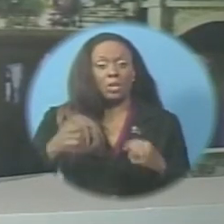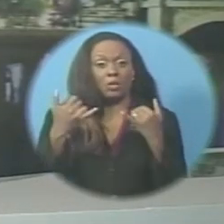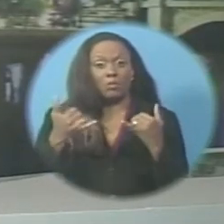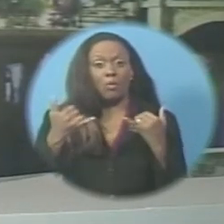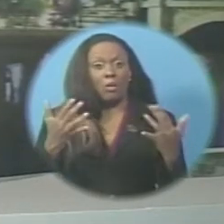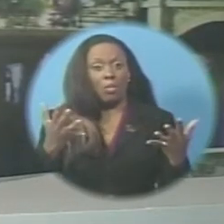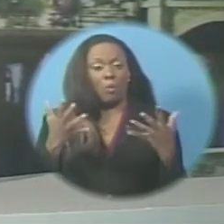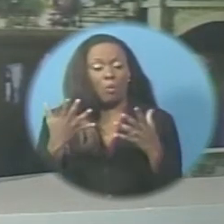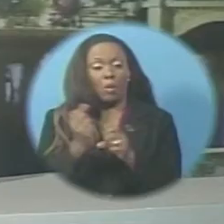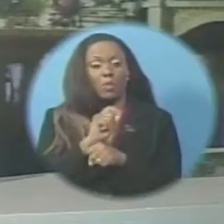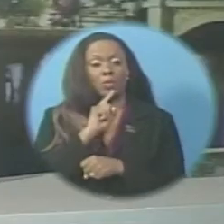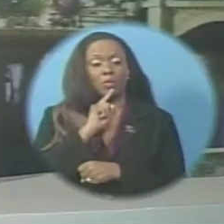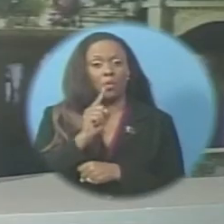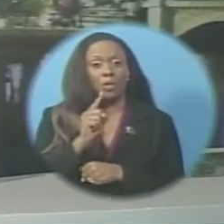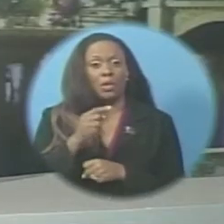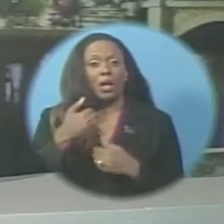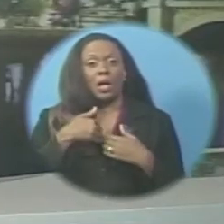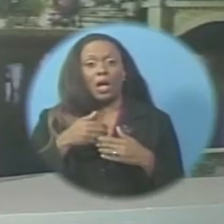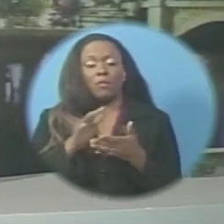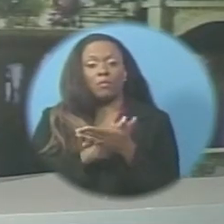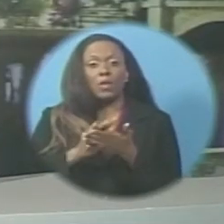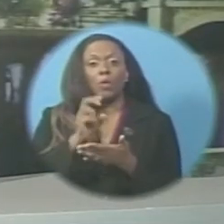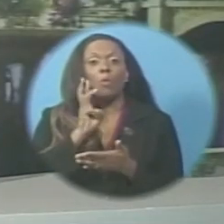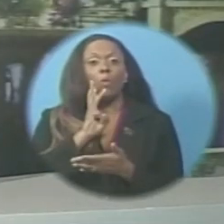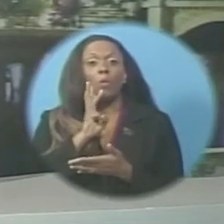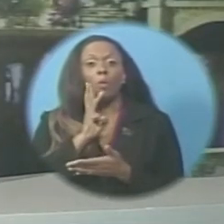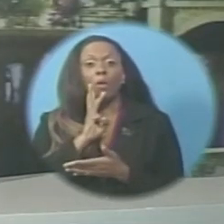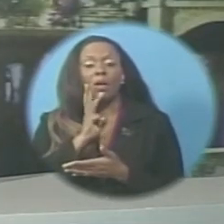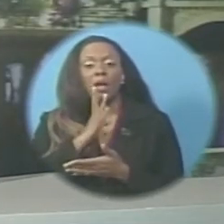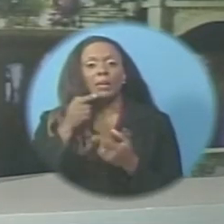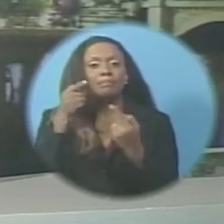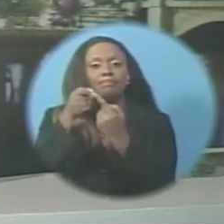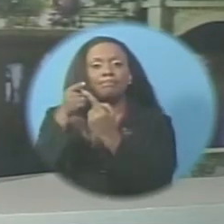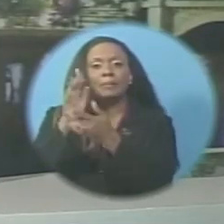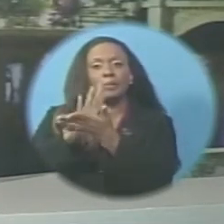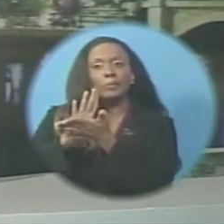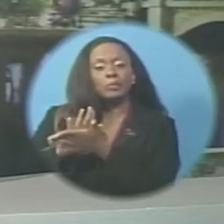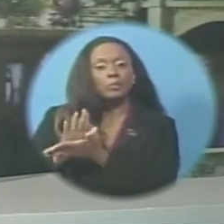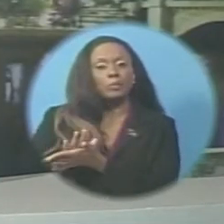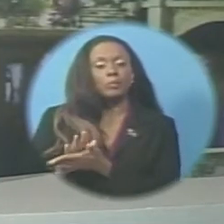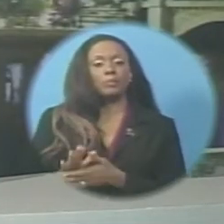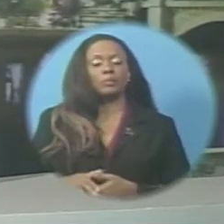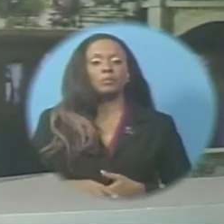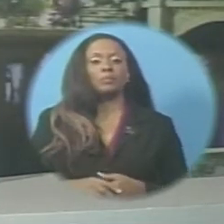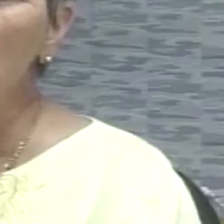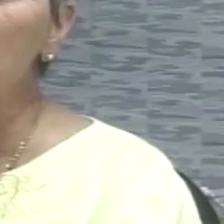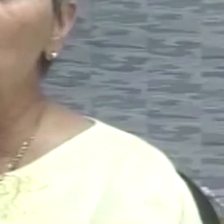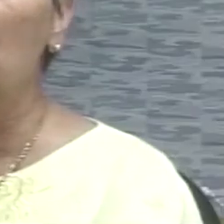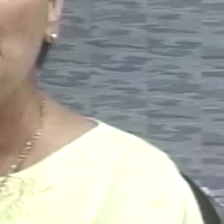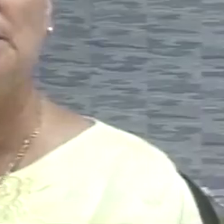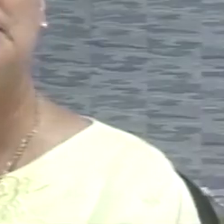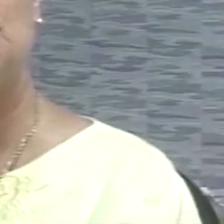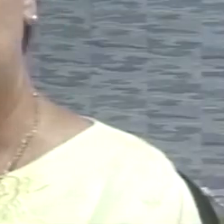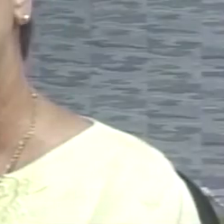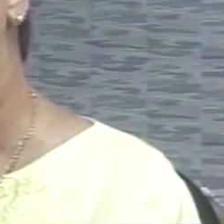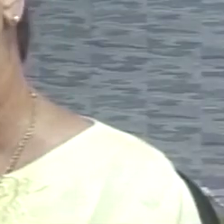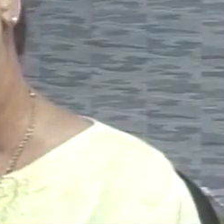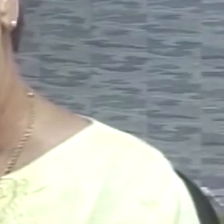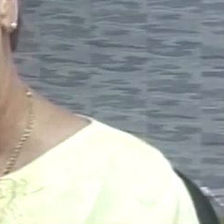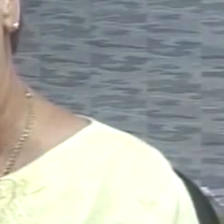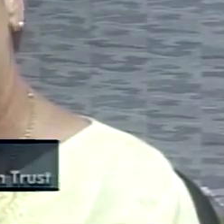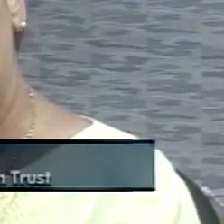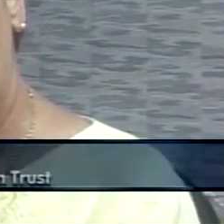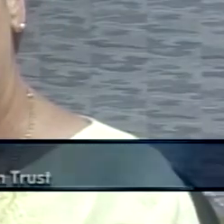prevent cholera among 1 million children and will target schools and orphanages. We're doing a couple of distributions